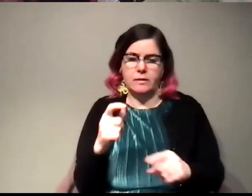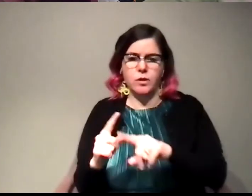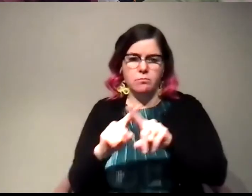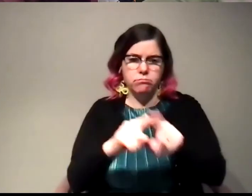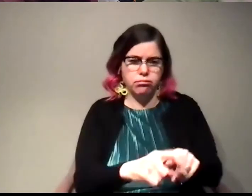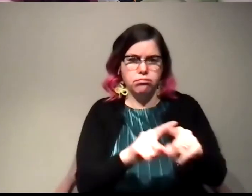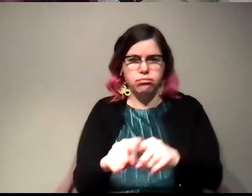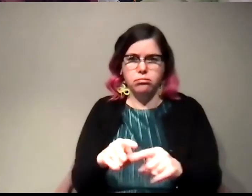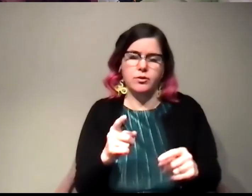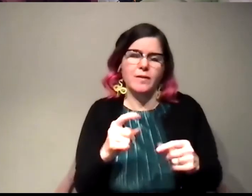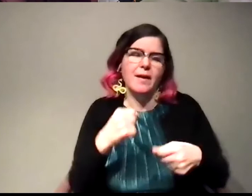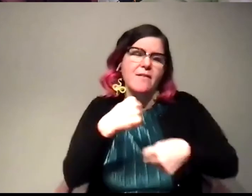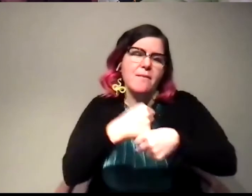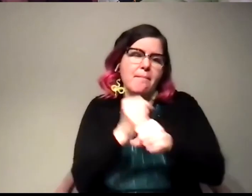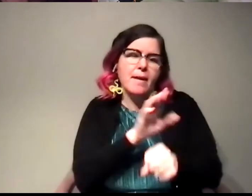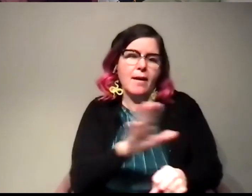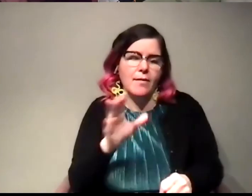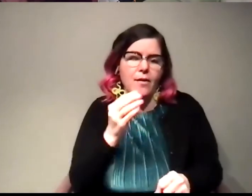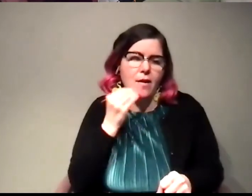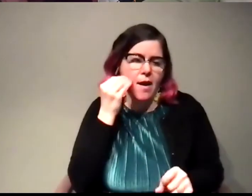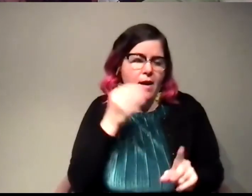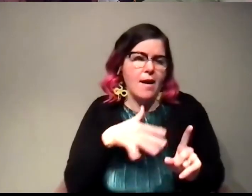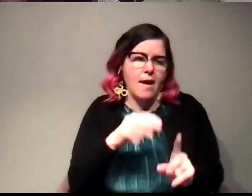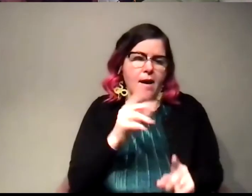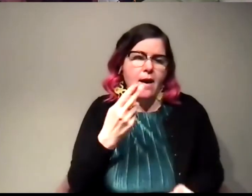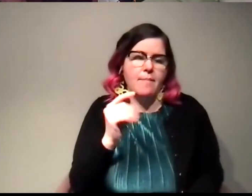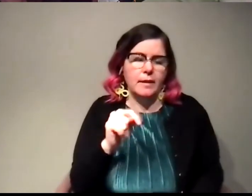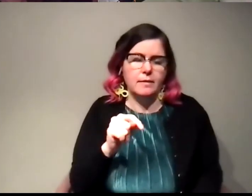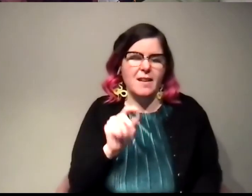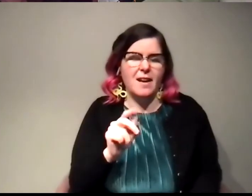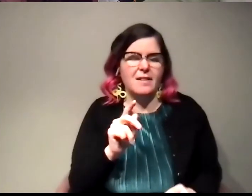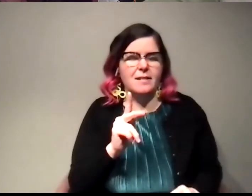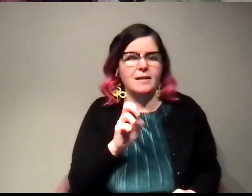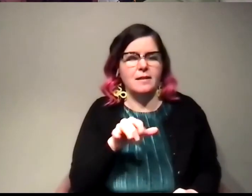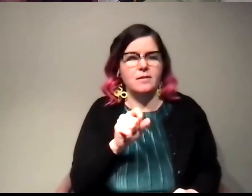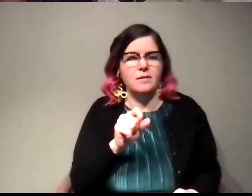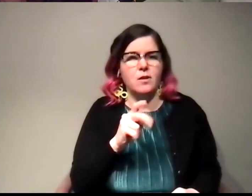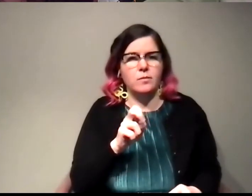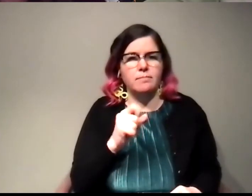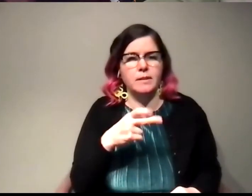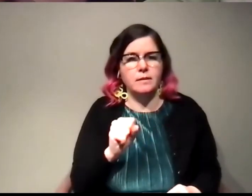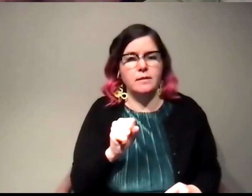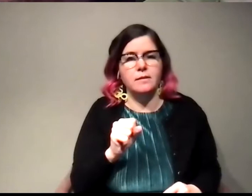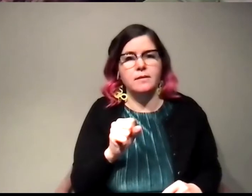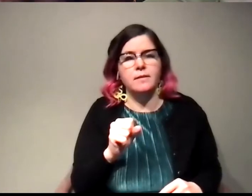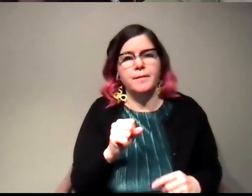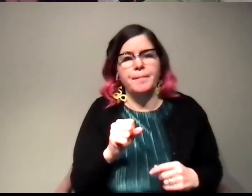habitat architects that create these burrows. So that's sort of what a keystone species is, where I